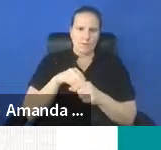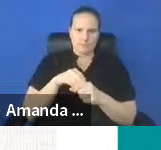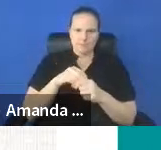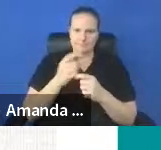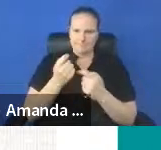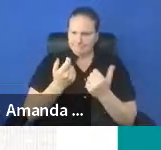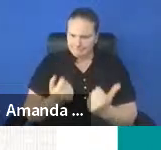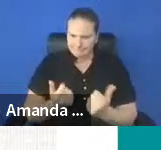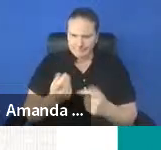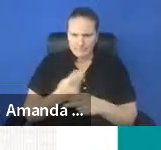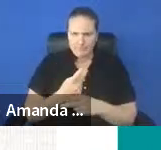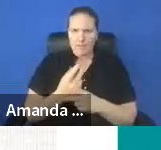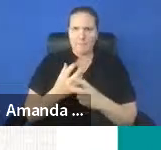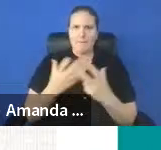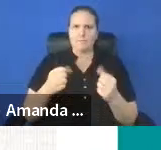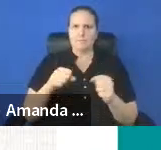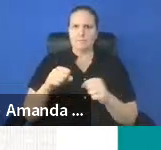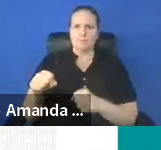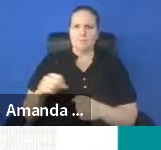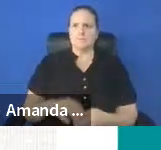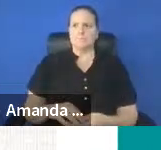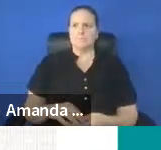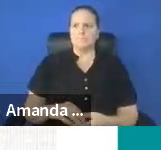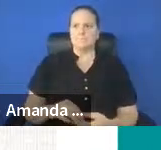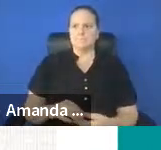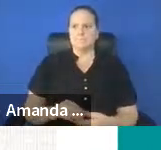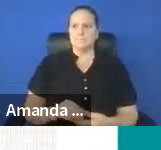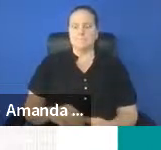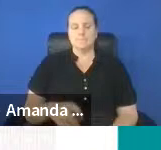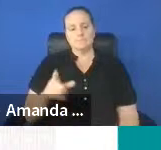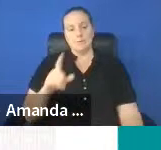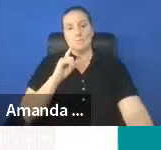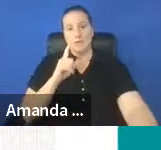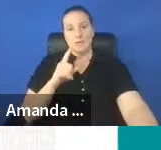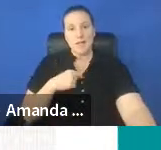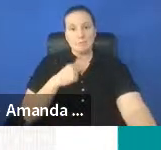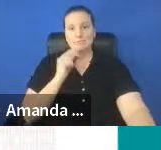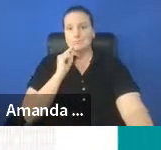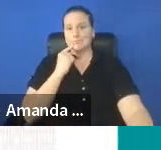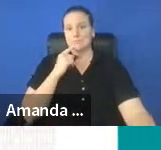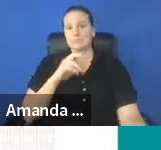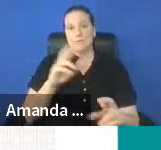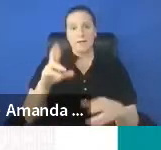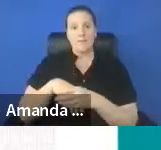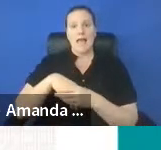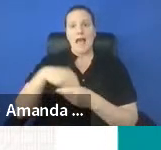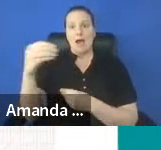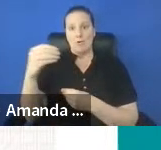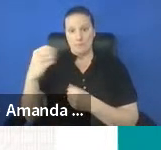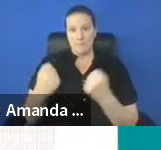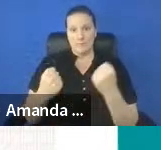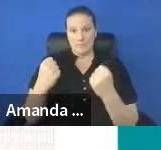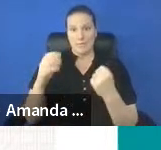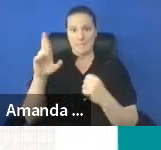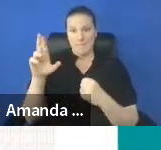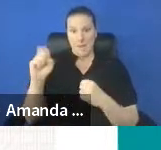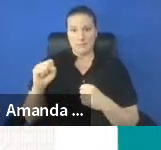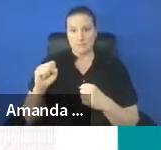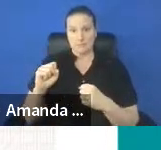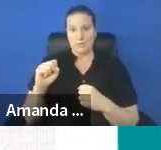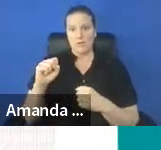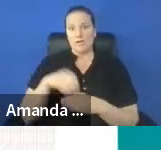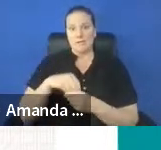much as possible. And literally prepared to get out in the weeds on that one. So there were a lot